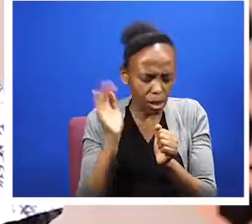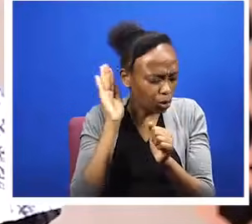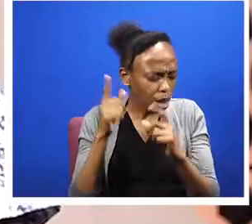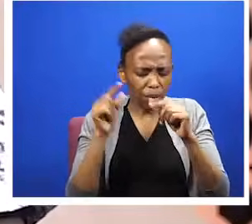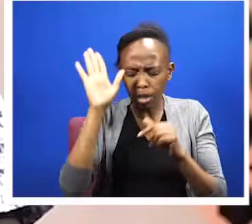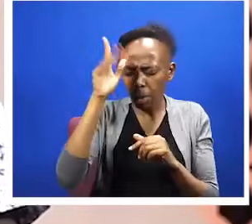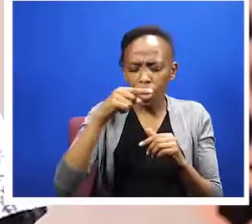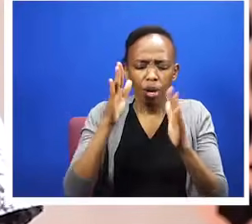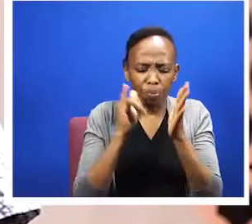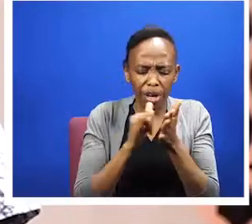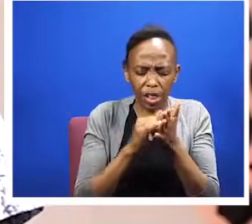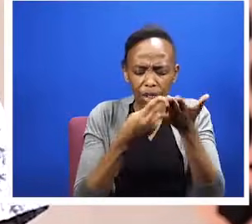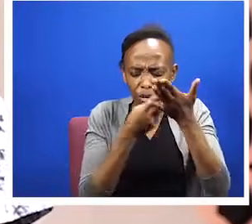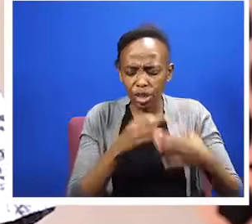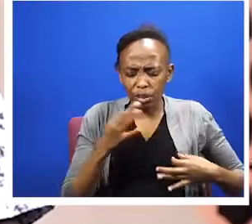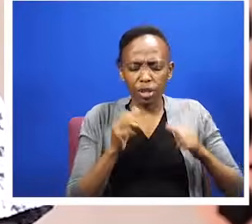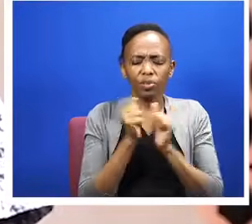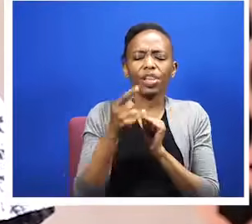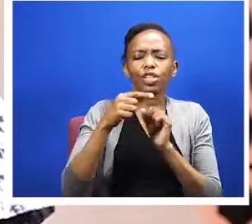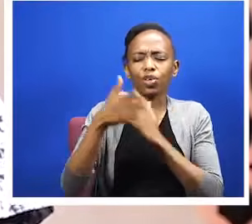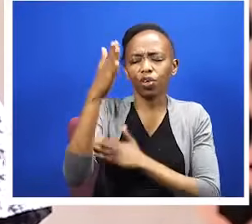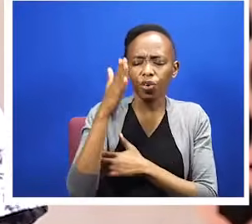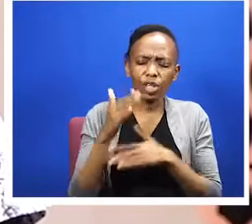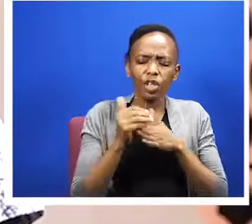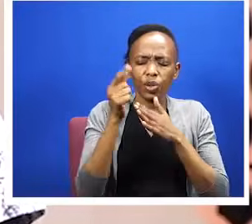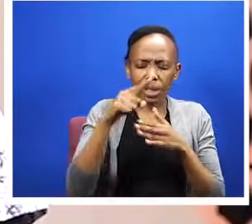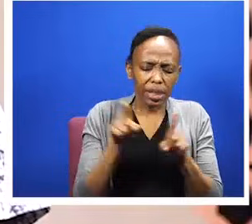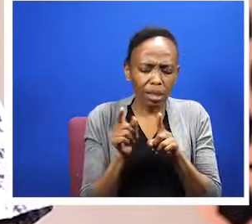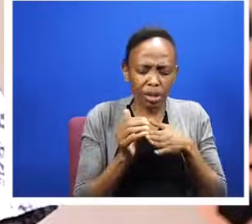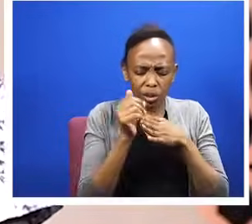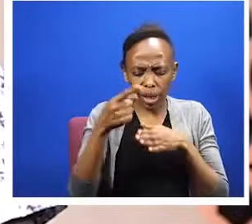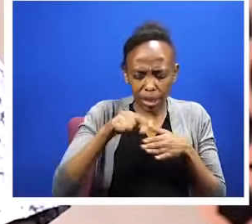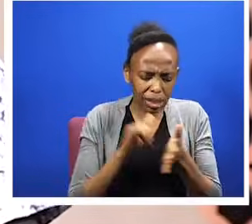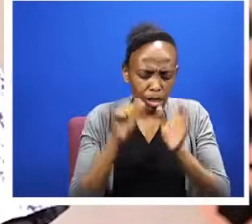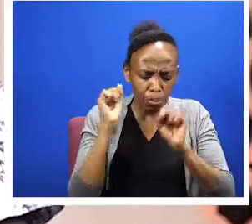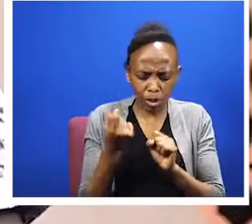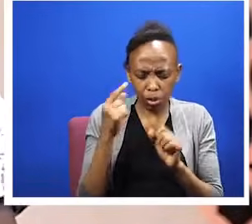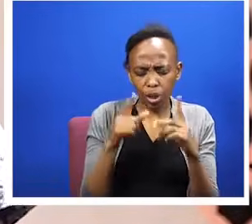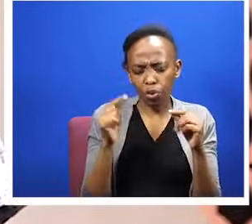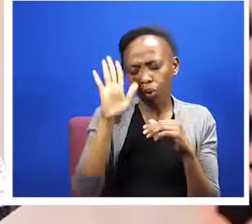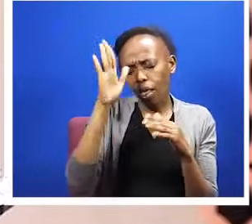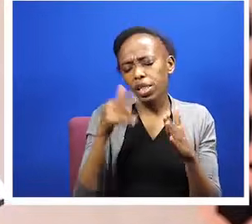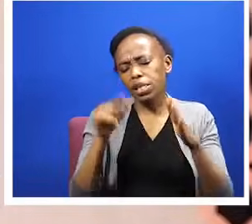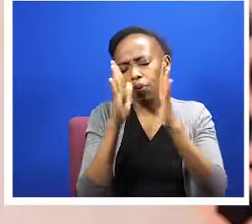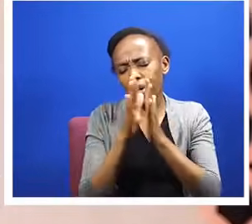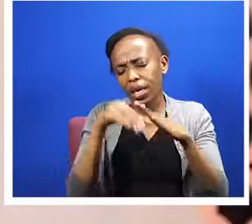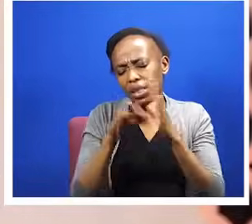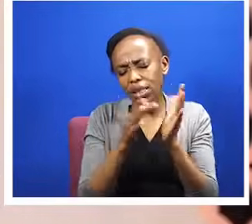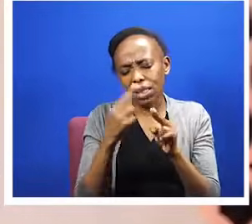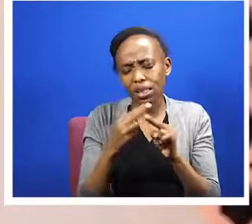We pray that your Holy Spirit shall be with us, O God, to lead us and to guide us that we may understand your word. This is our prayer in Jesus'